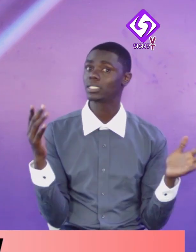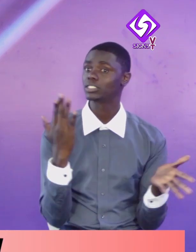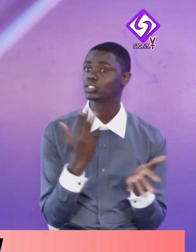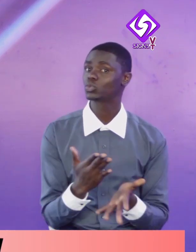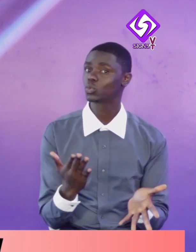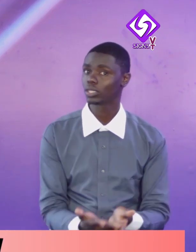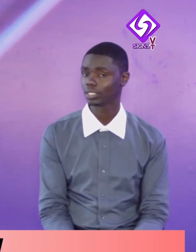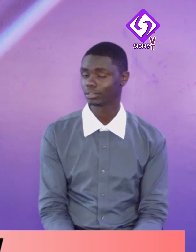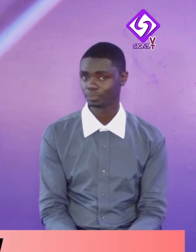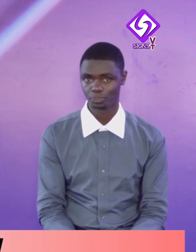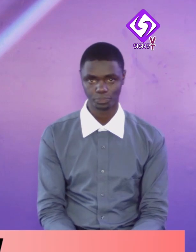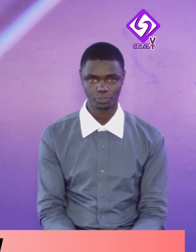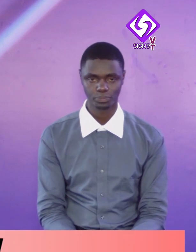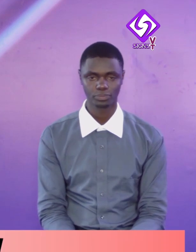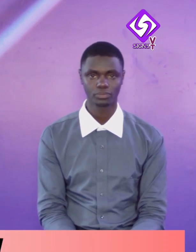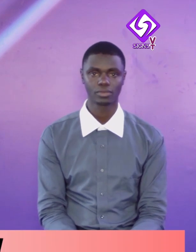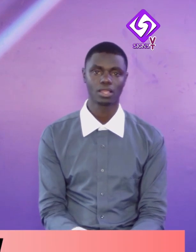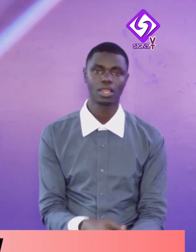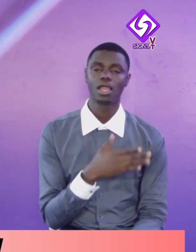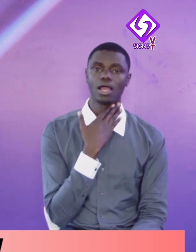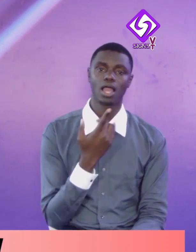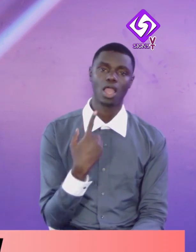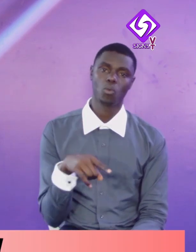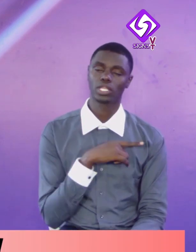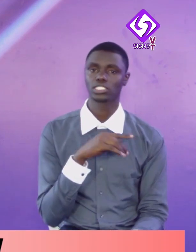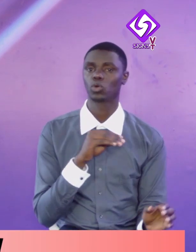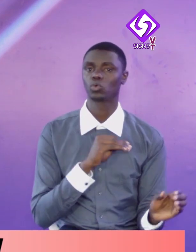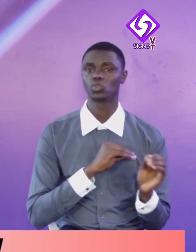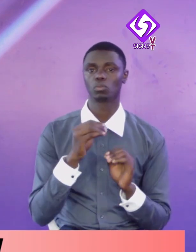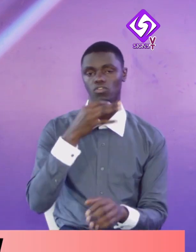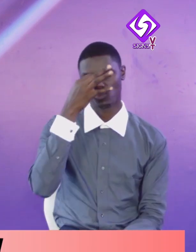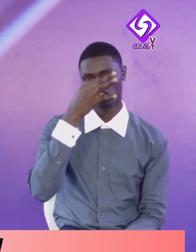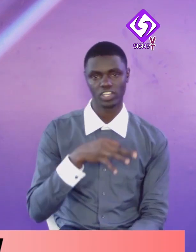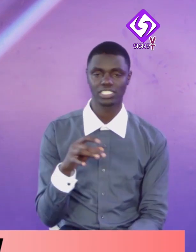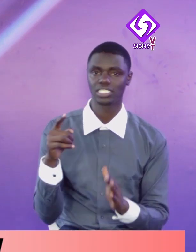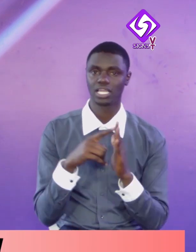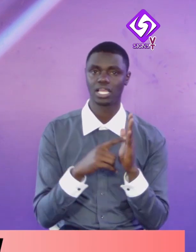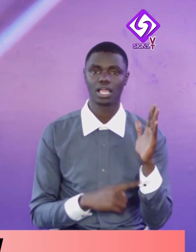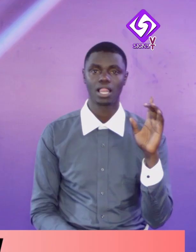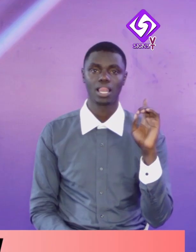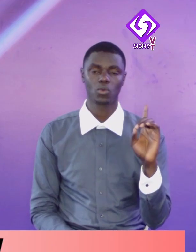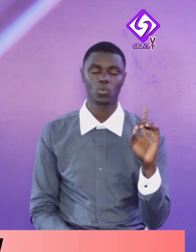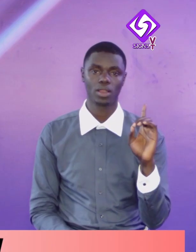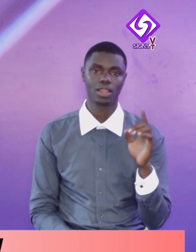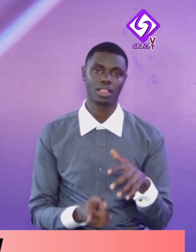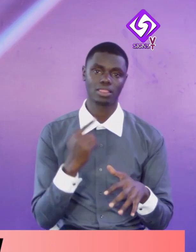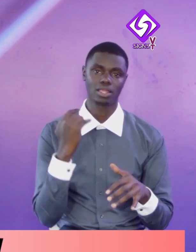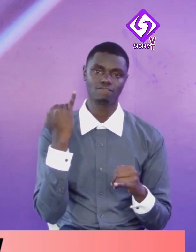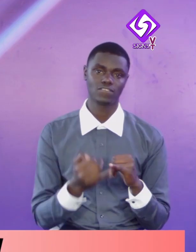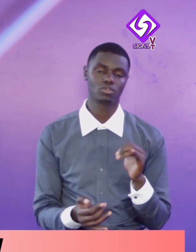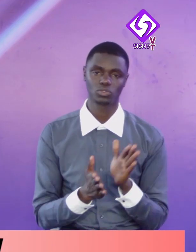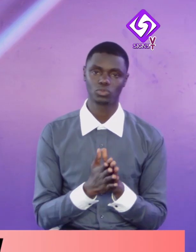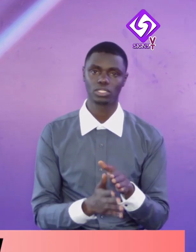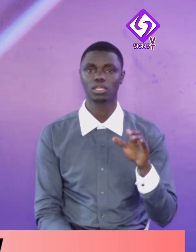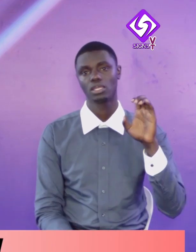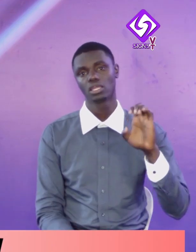truth. Now, I want us to move to the French Ligue 1. Yeah. And then we finalize with